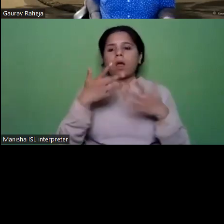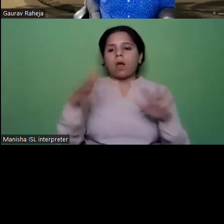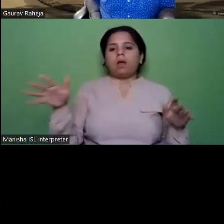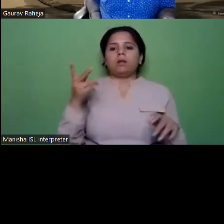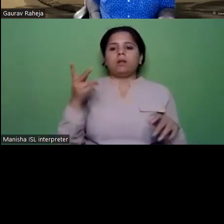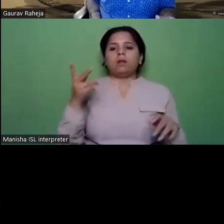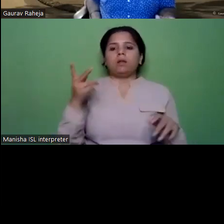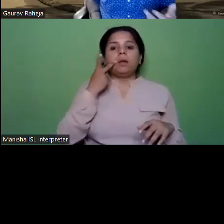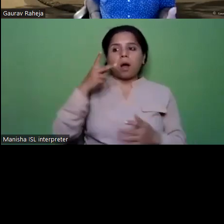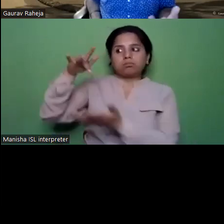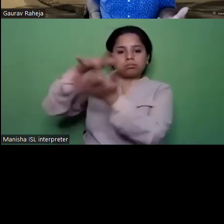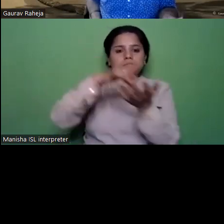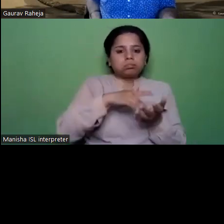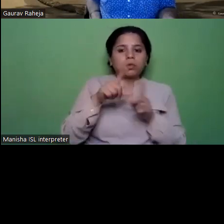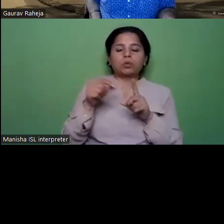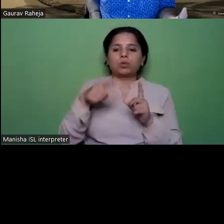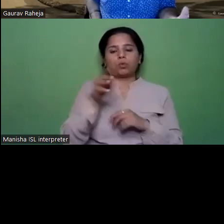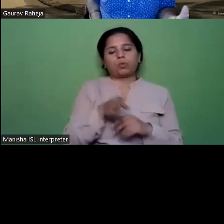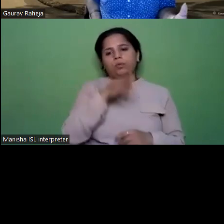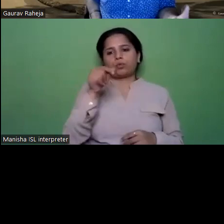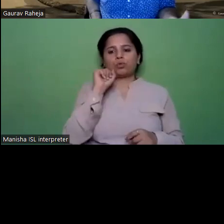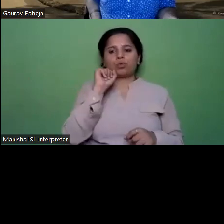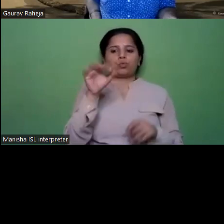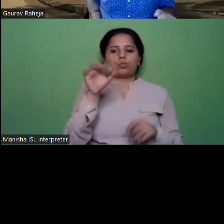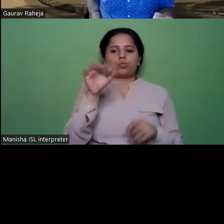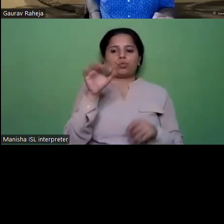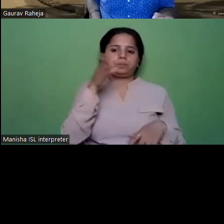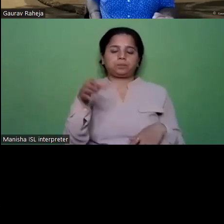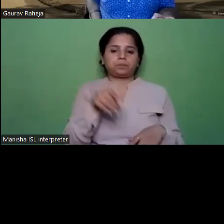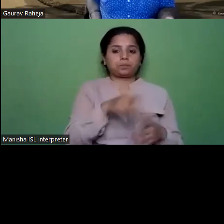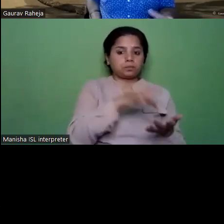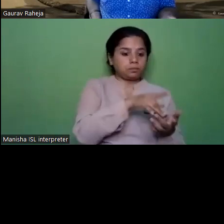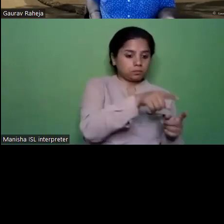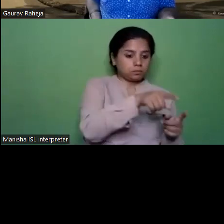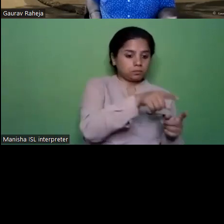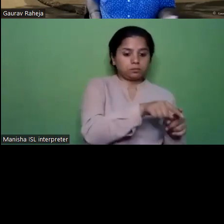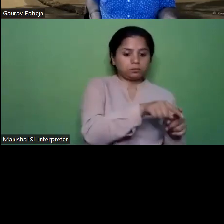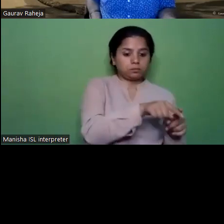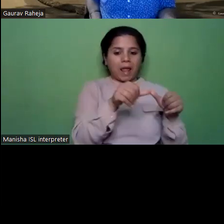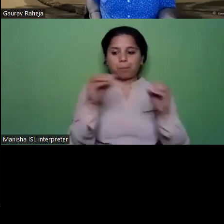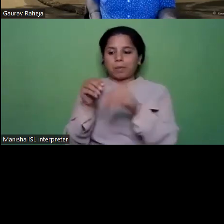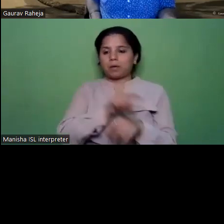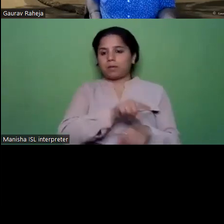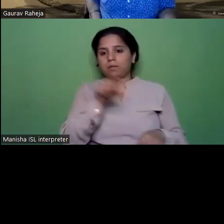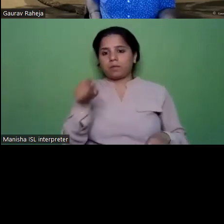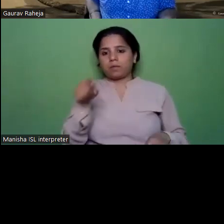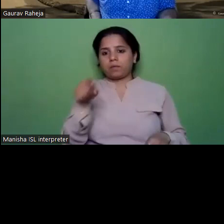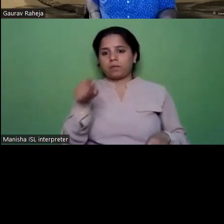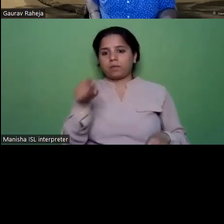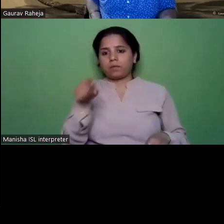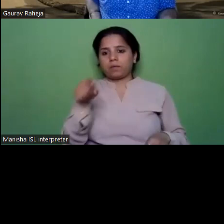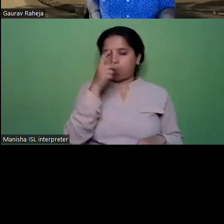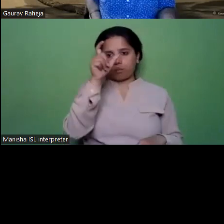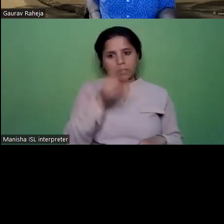shelter. You have to go in your city, say from point A to point B. Imagine if you are a person with vision